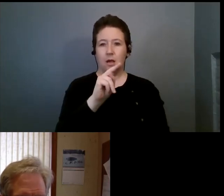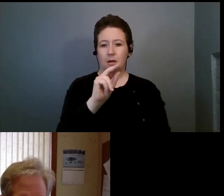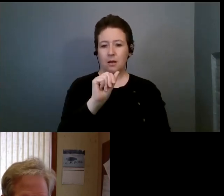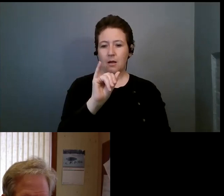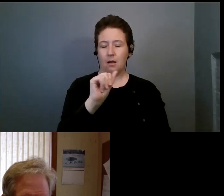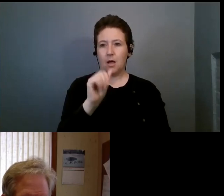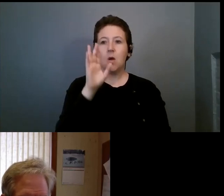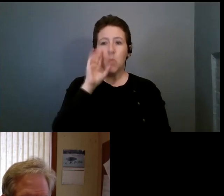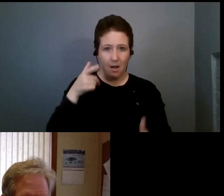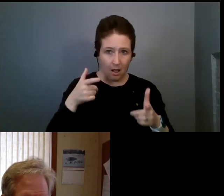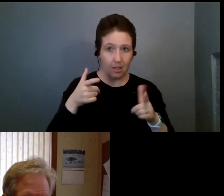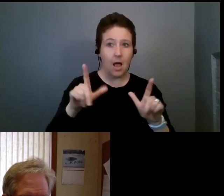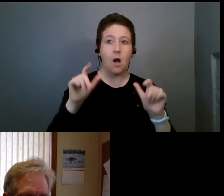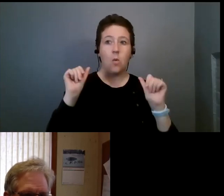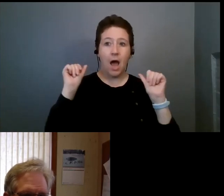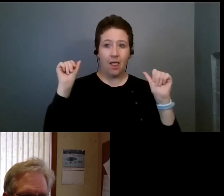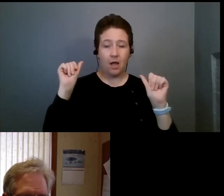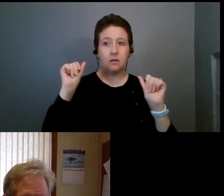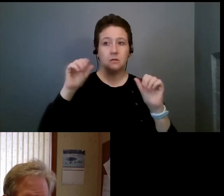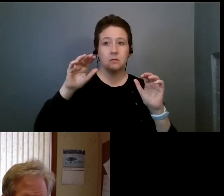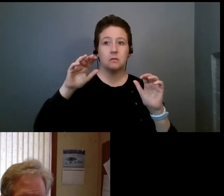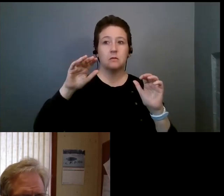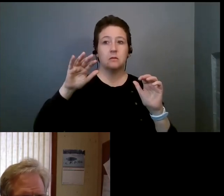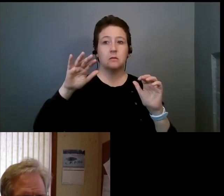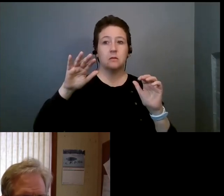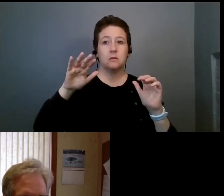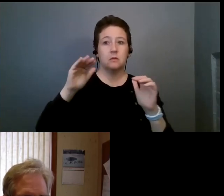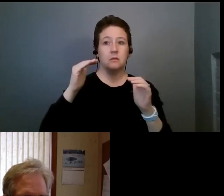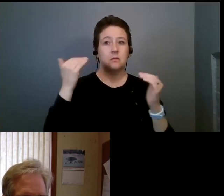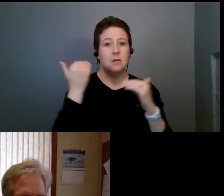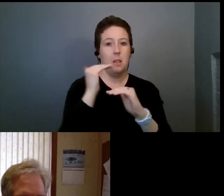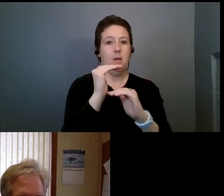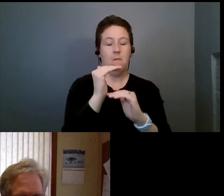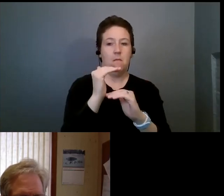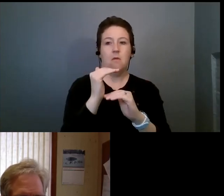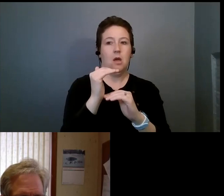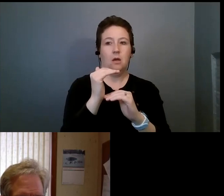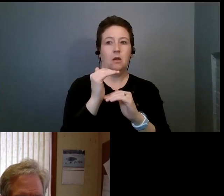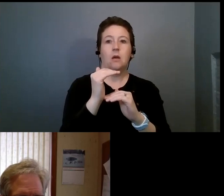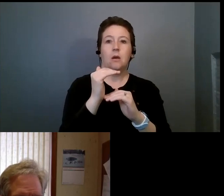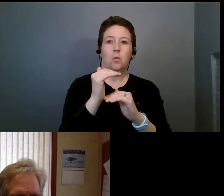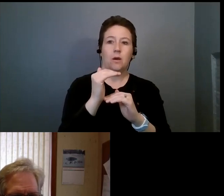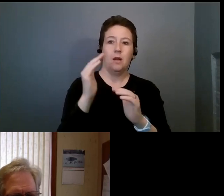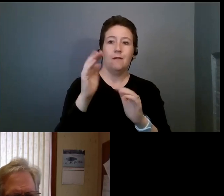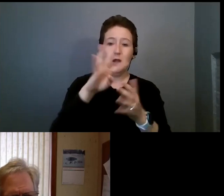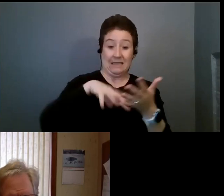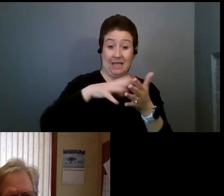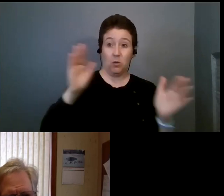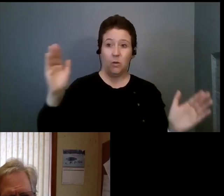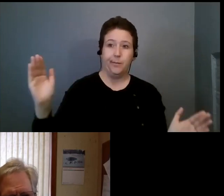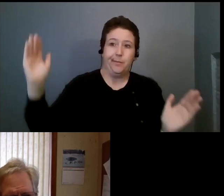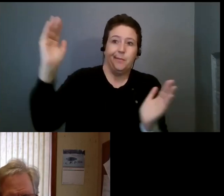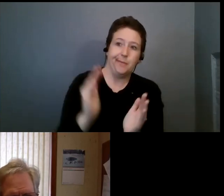allow athletics and sanction athletics on a limited basis. There would be truncated schedules. That's